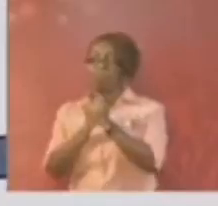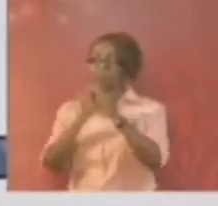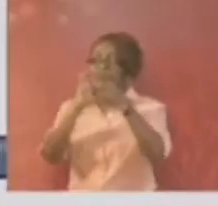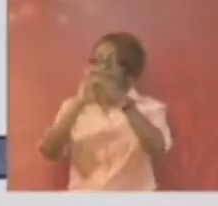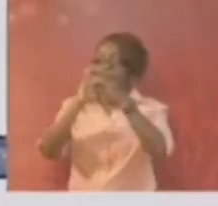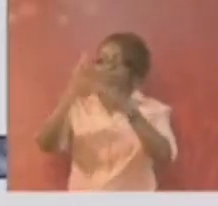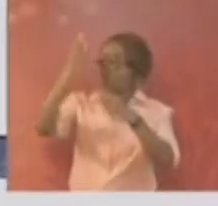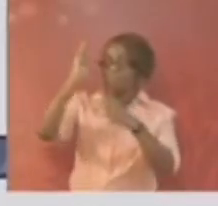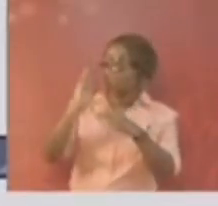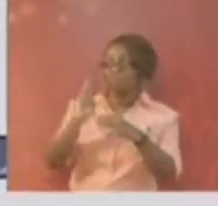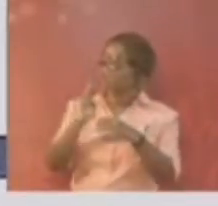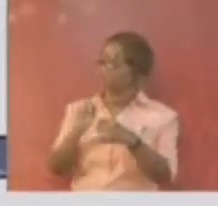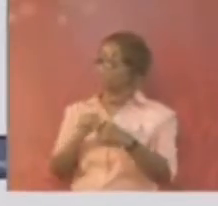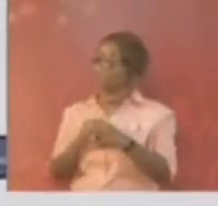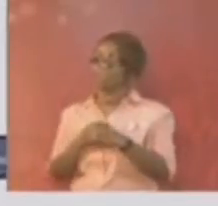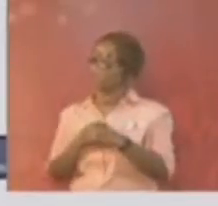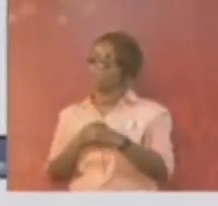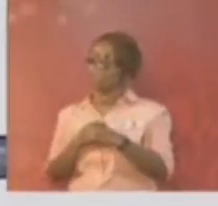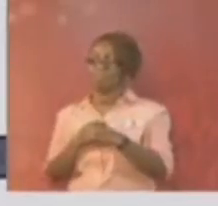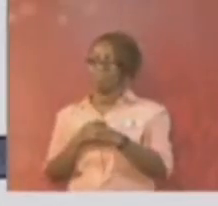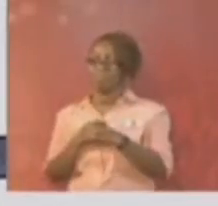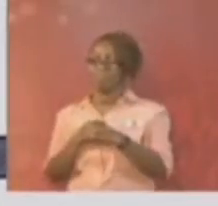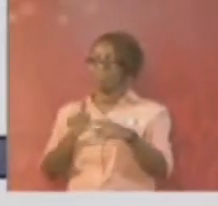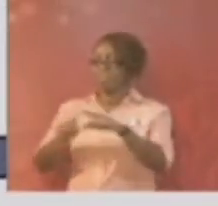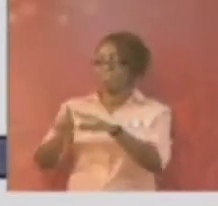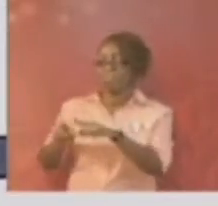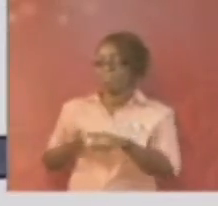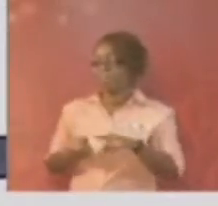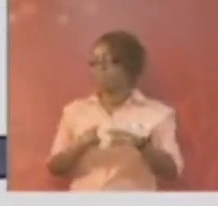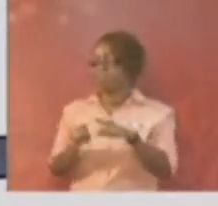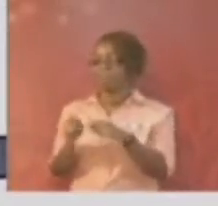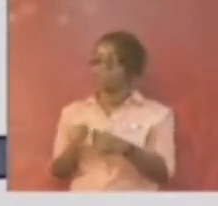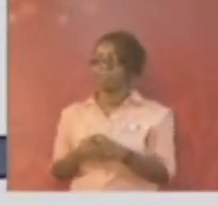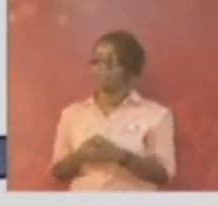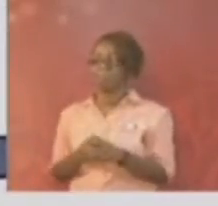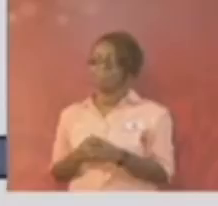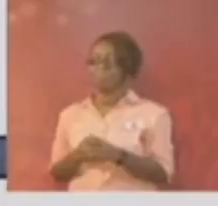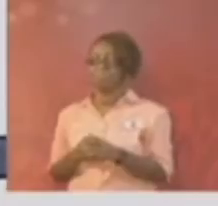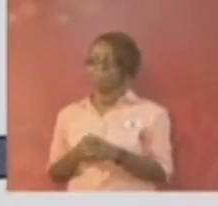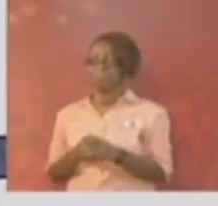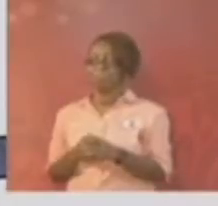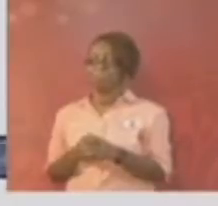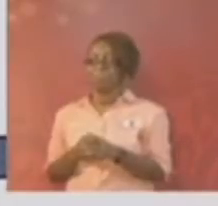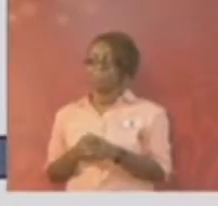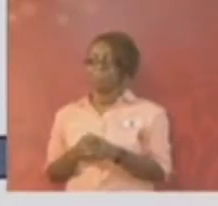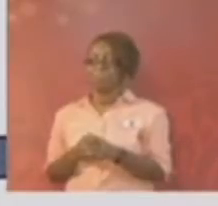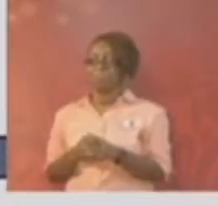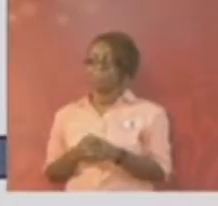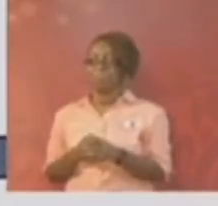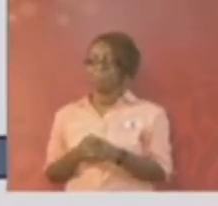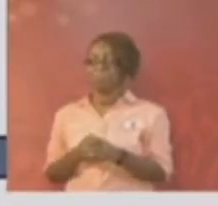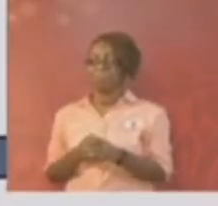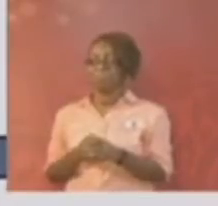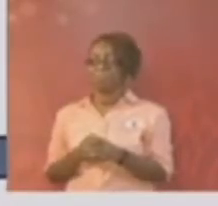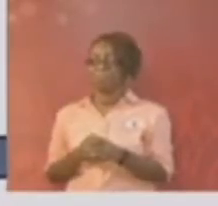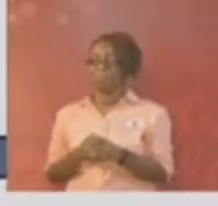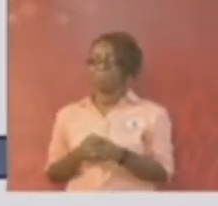to manage the psychological difficulties associated with the COVID-19 pandemic.